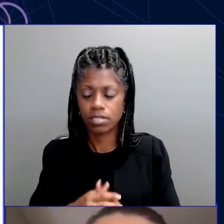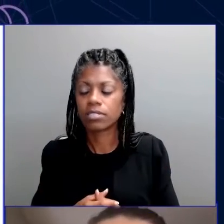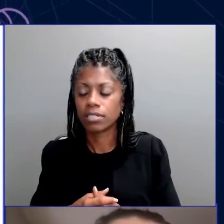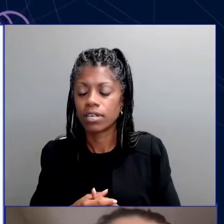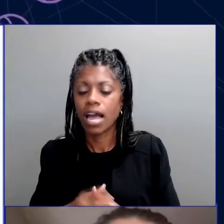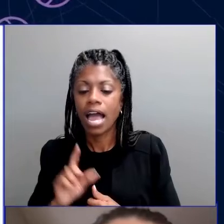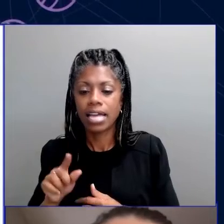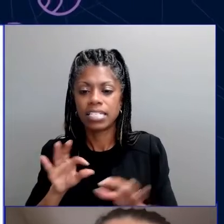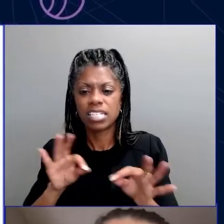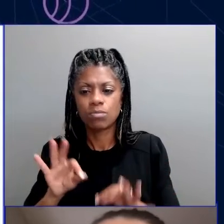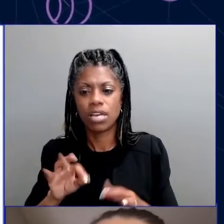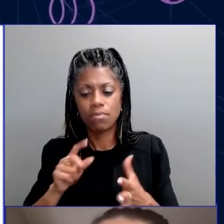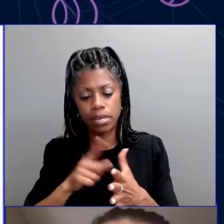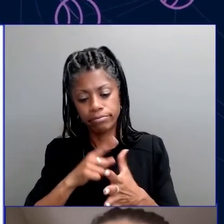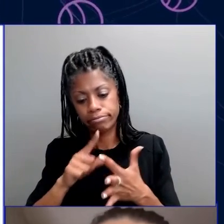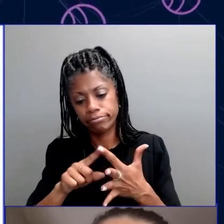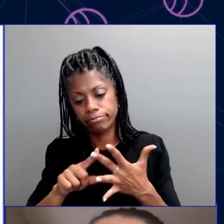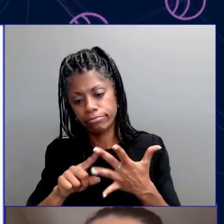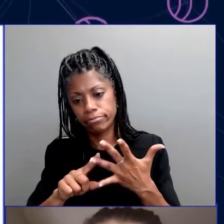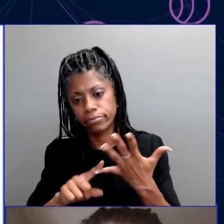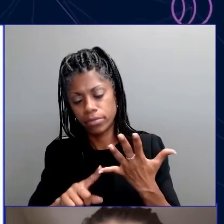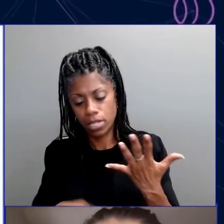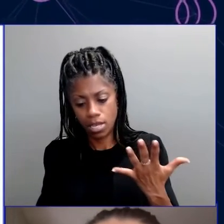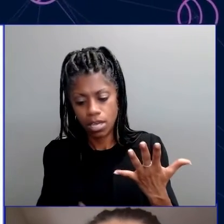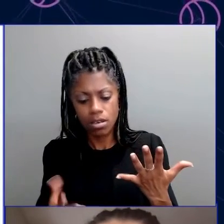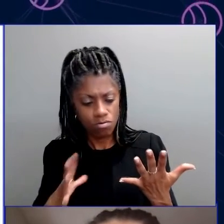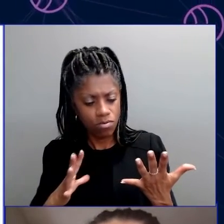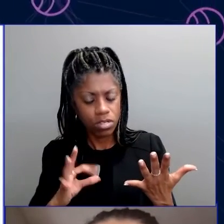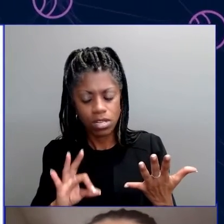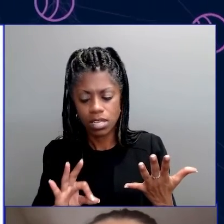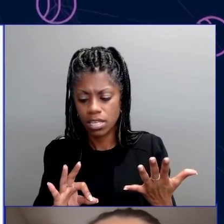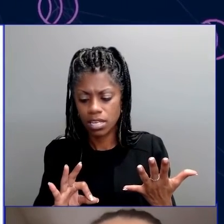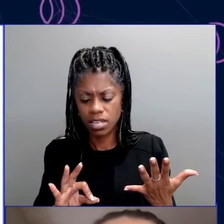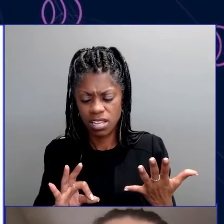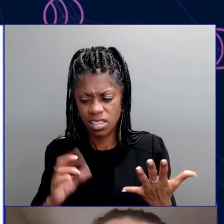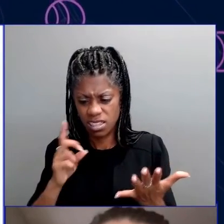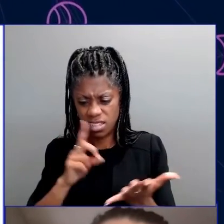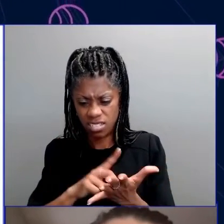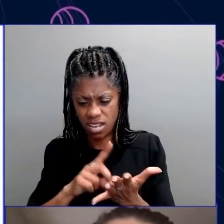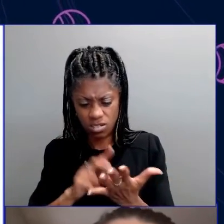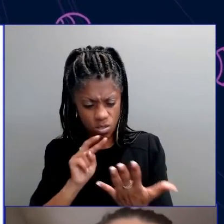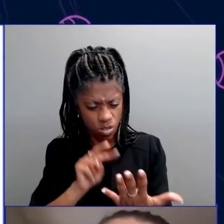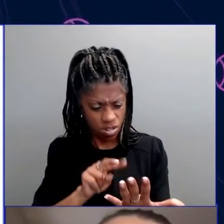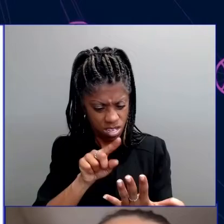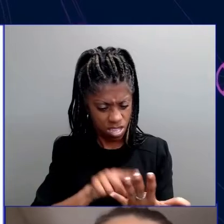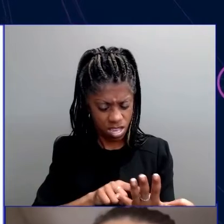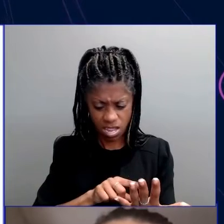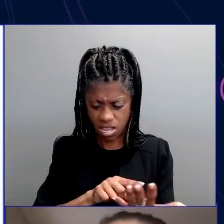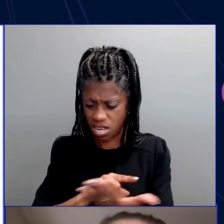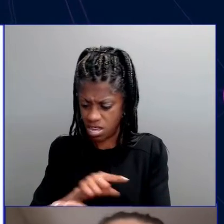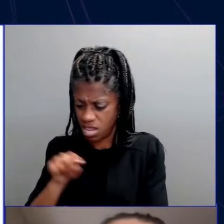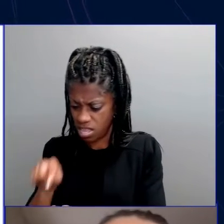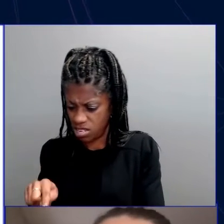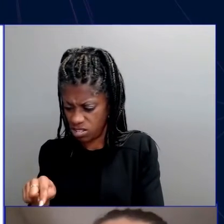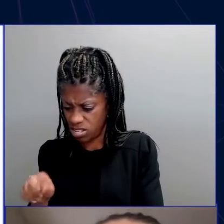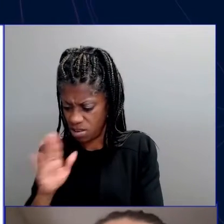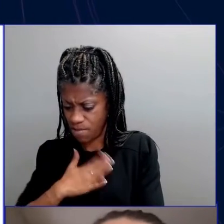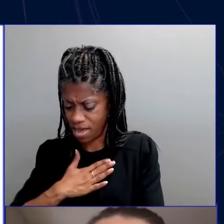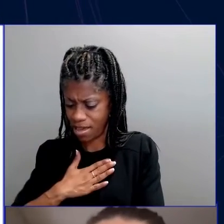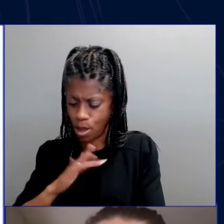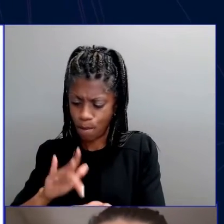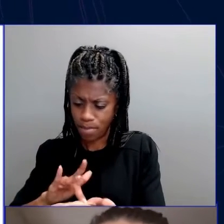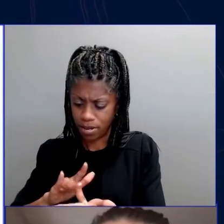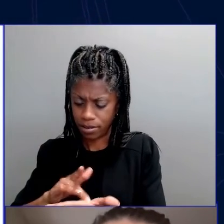doctor looked at me and then looked down at my medical history. She said, "Let me tell you the truth, honey. I think you're making yourself sick with all